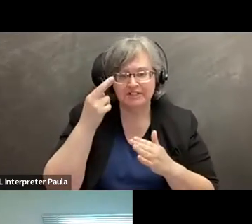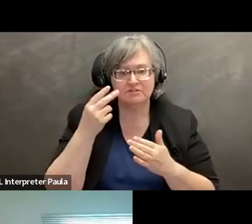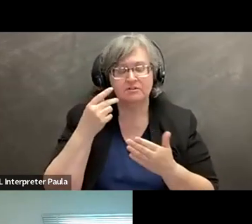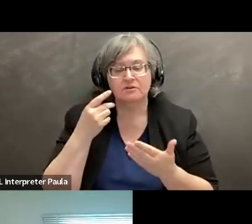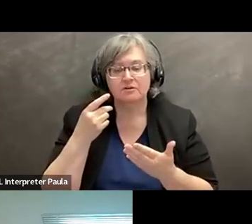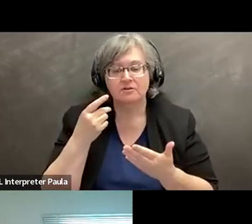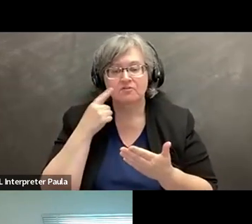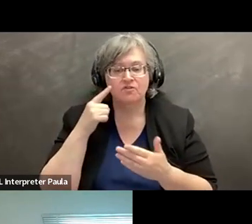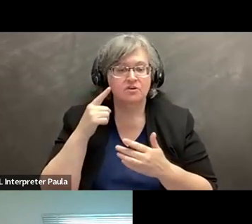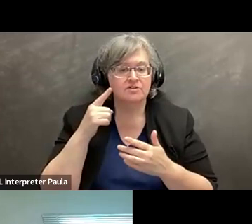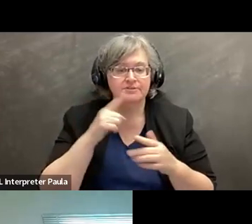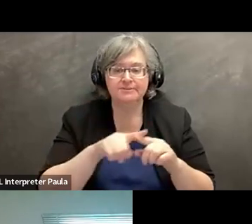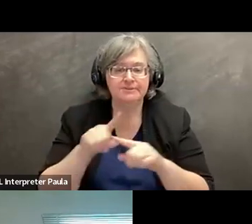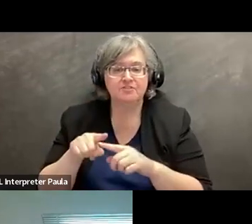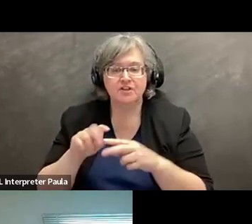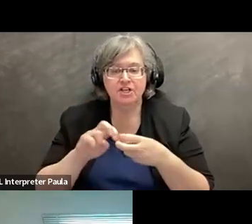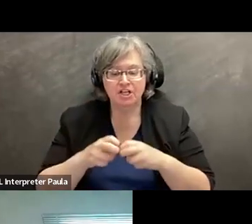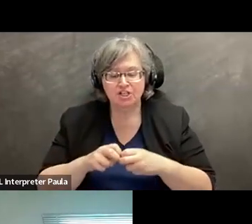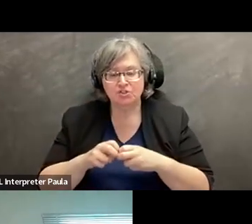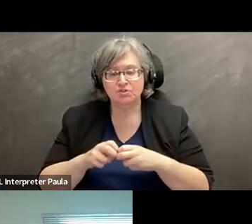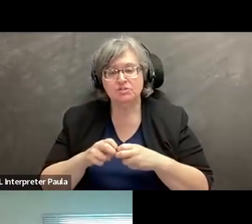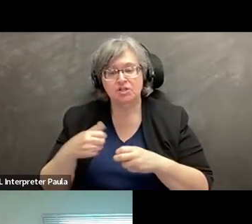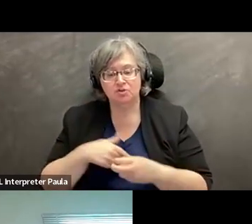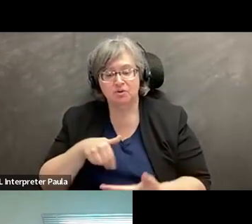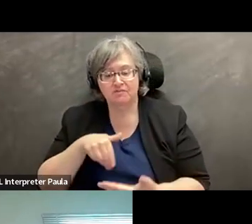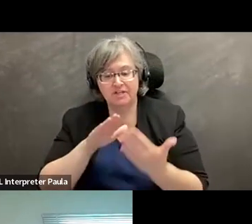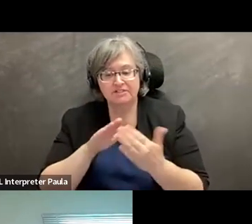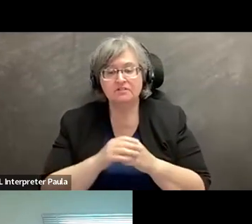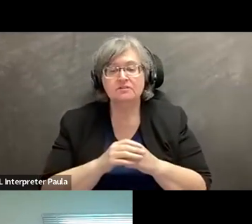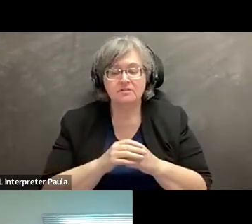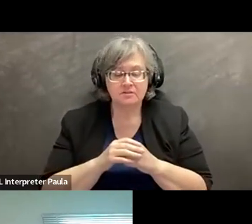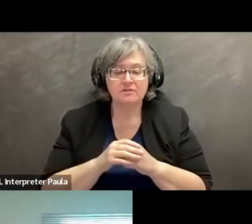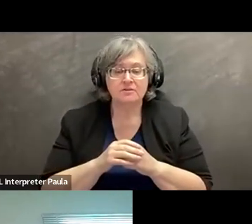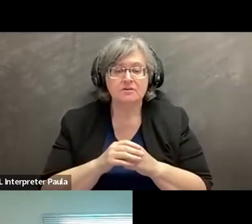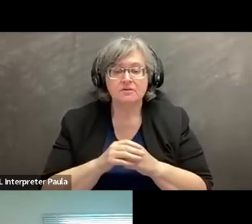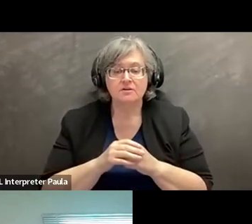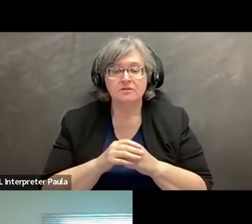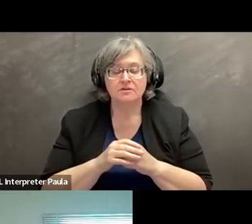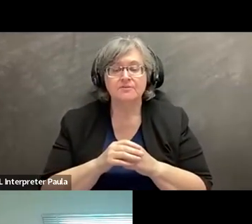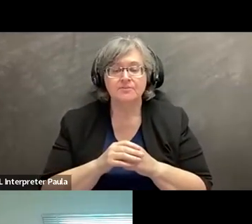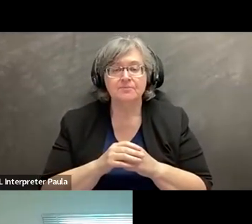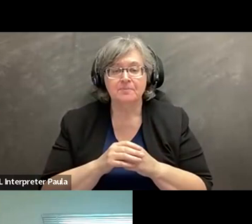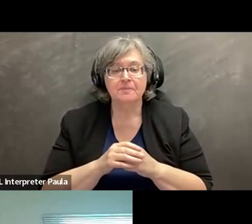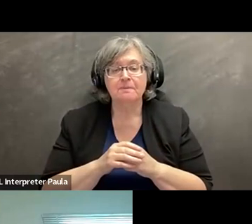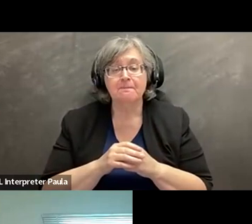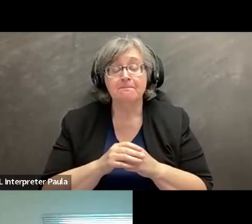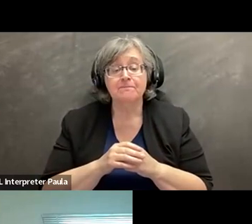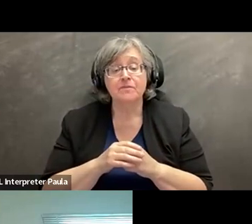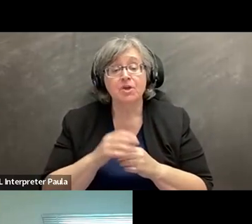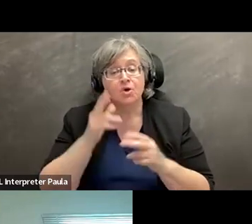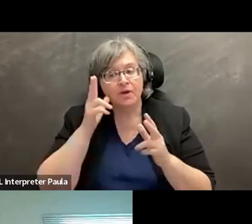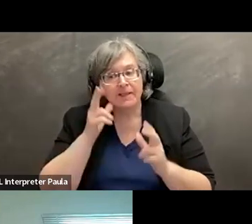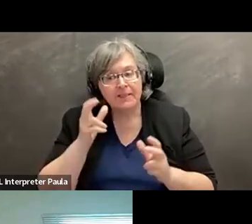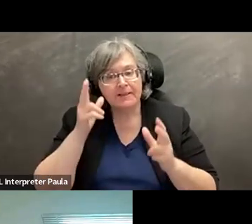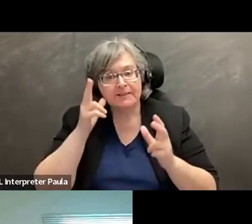all sorts of issues that we're facing. And we came up, as a result of listening and having